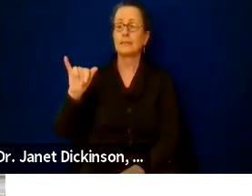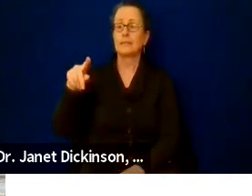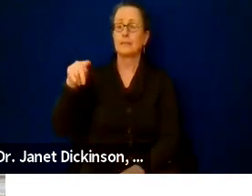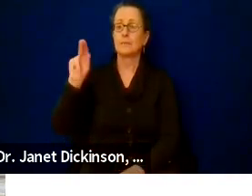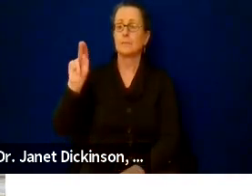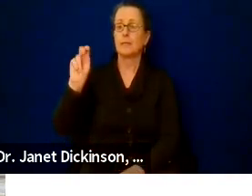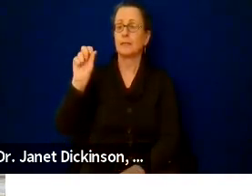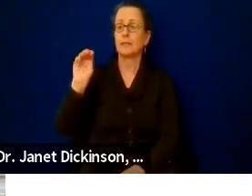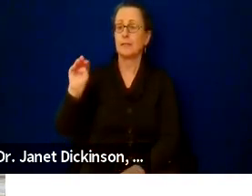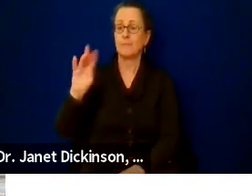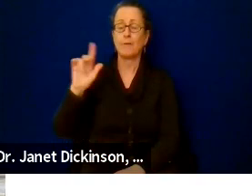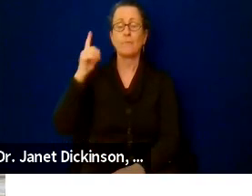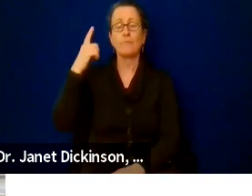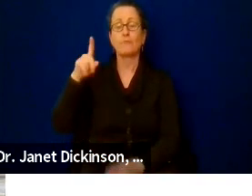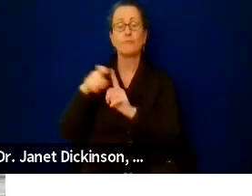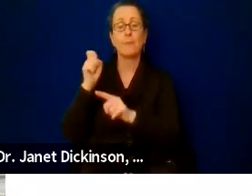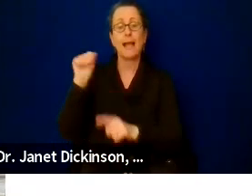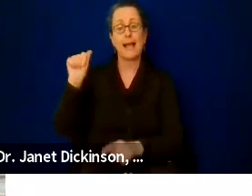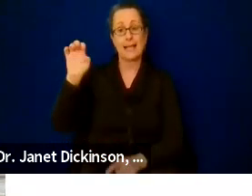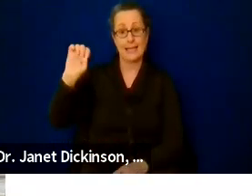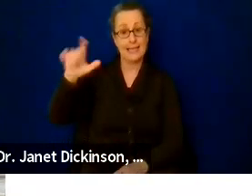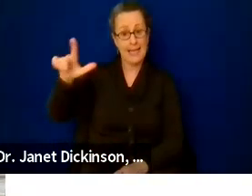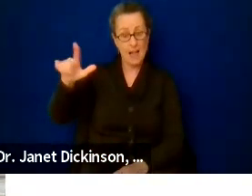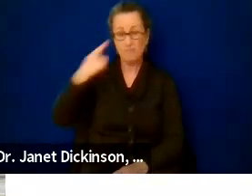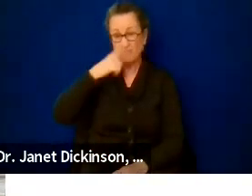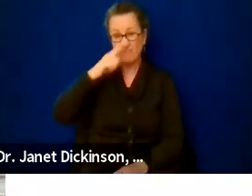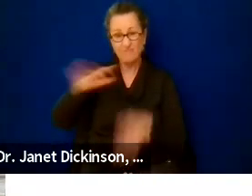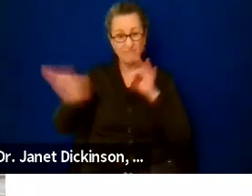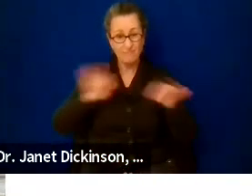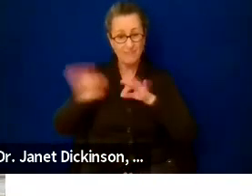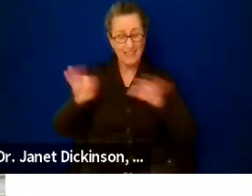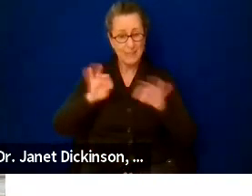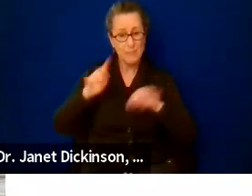of Early Learning, just to talk about pickup and drop off there before we move on.